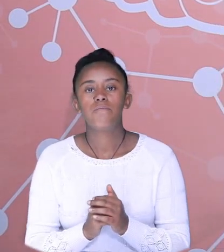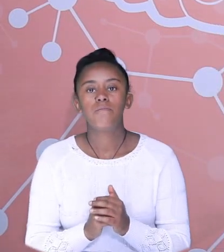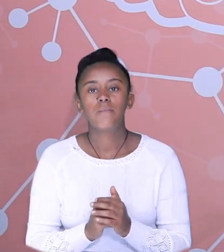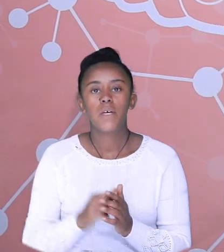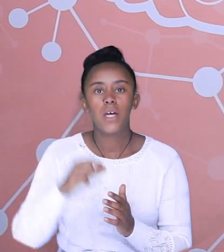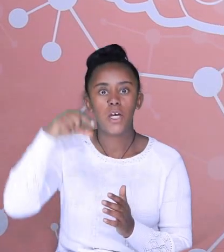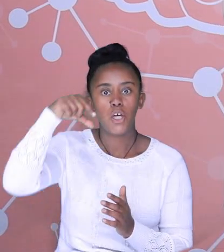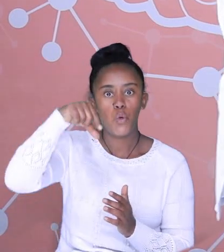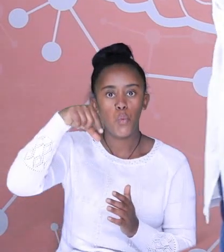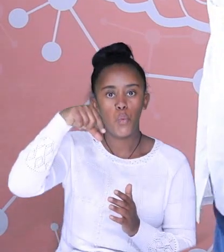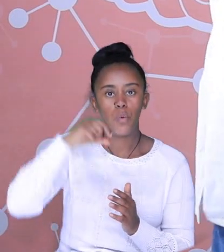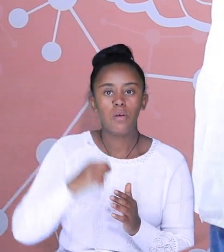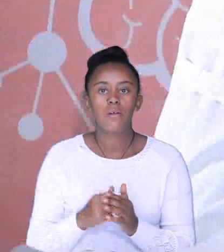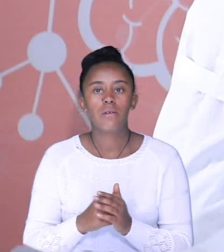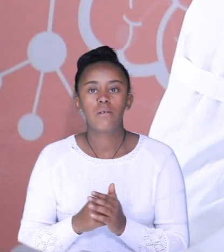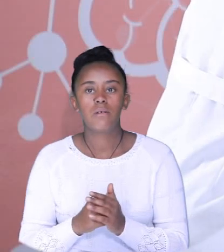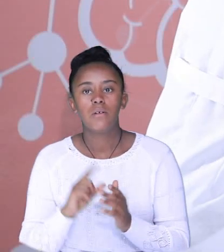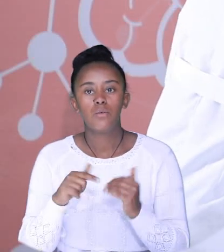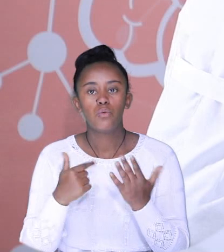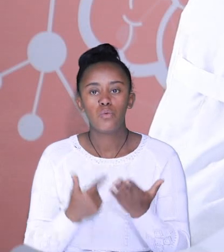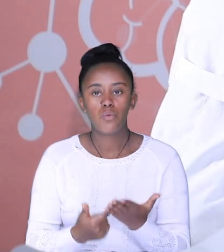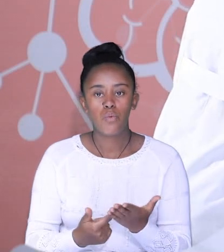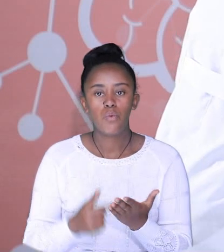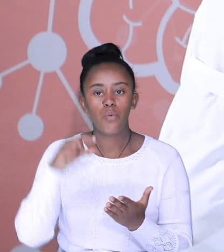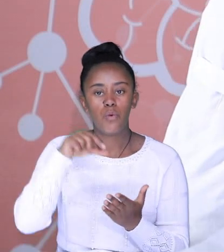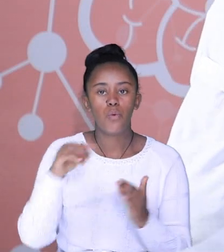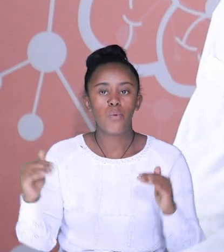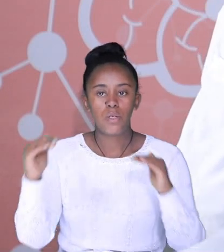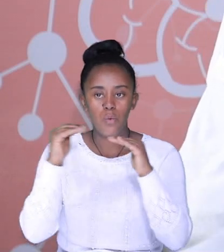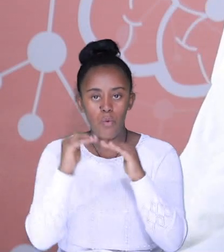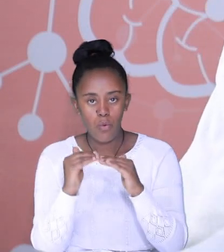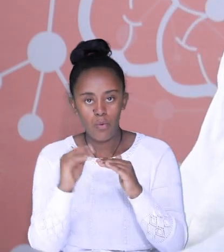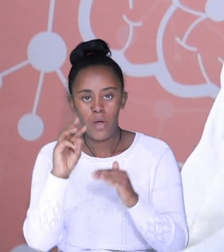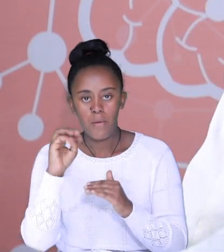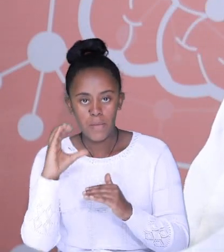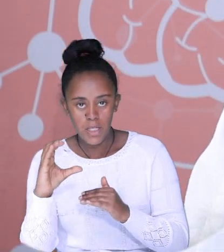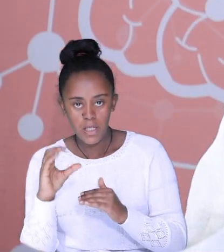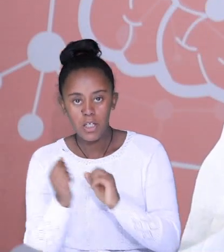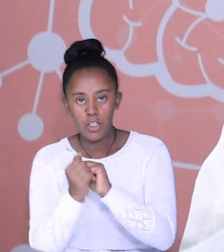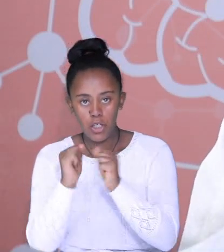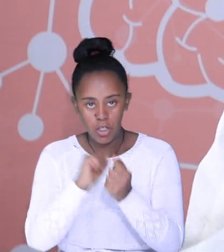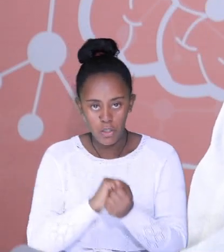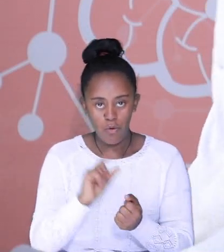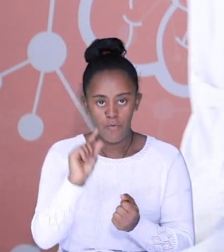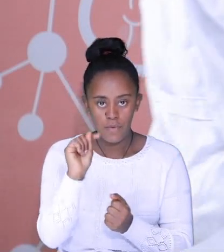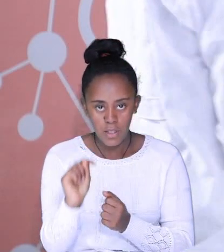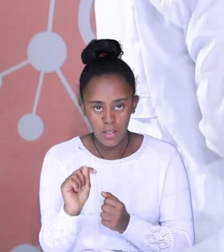Q. So Q is equal to mc change of T